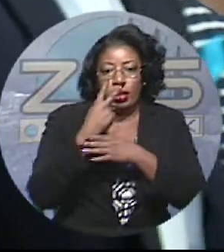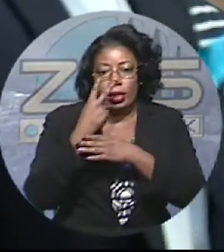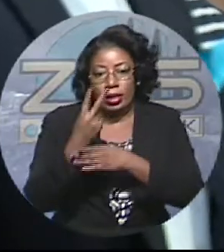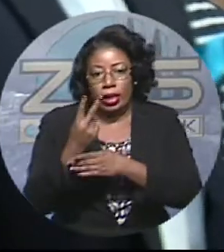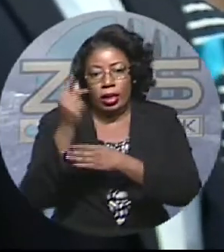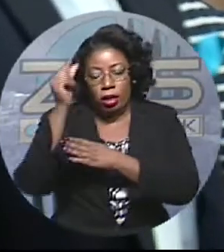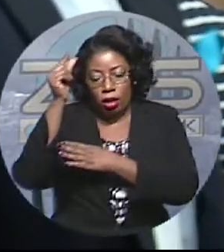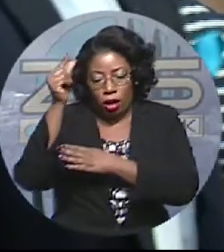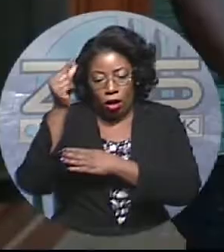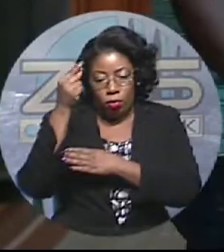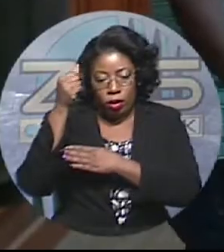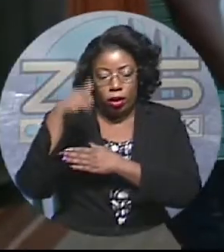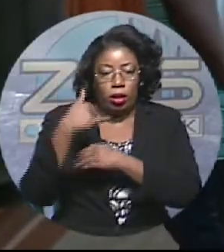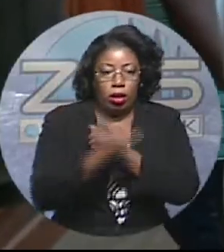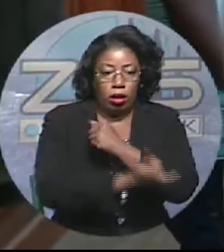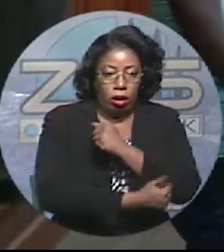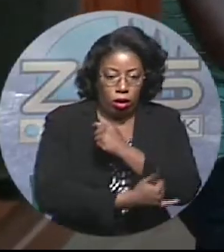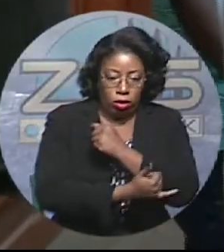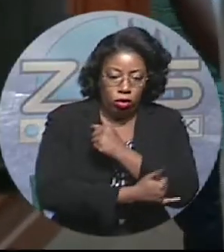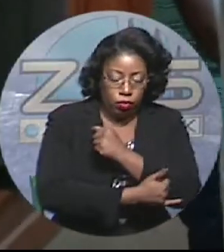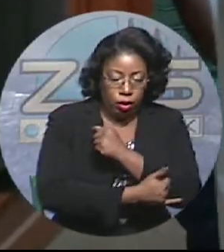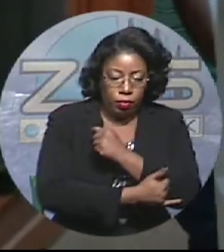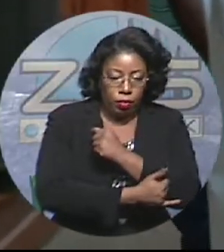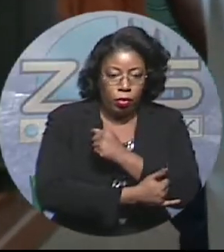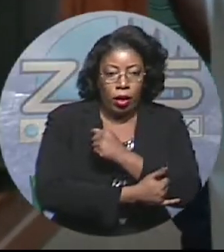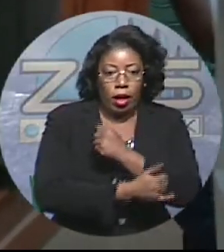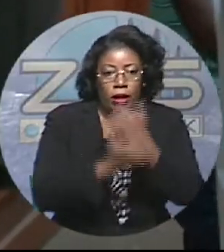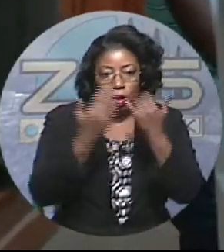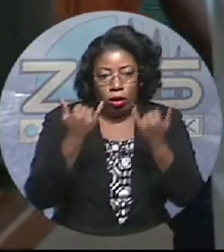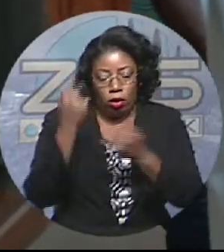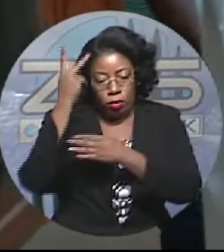of the country. According to the group,